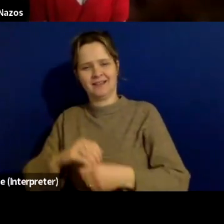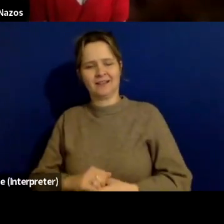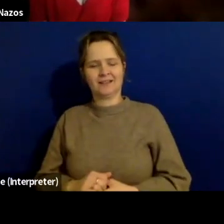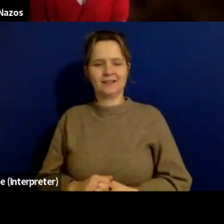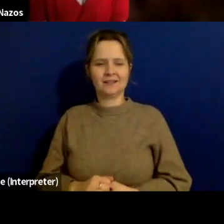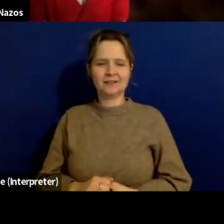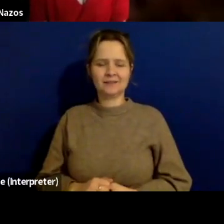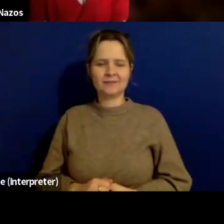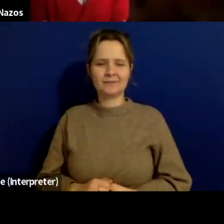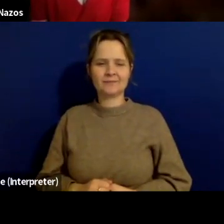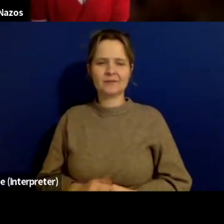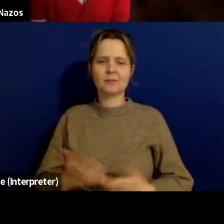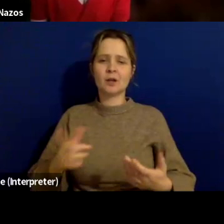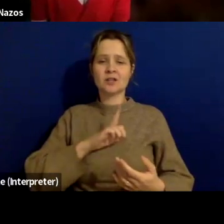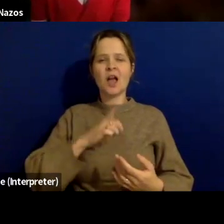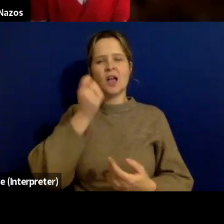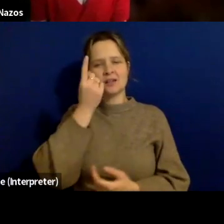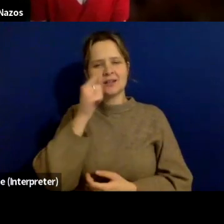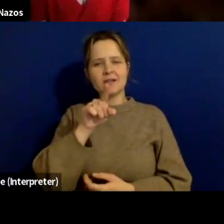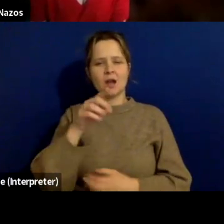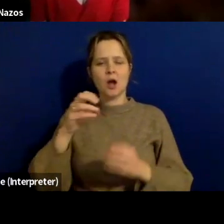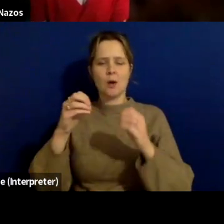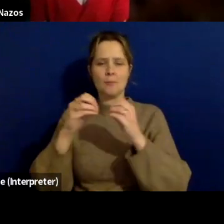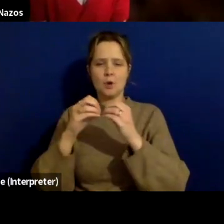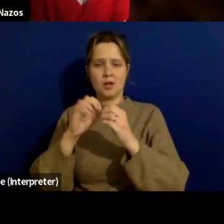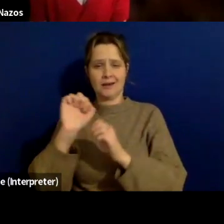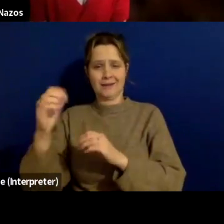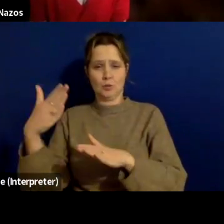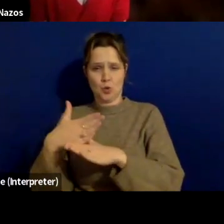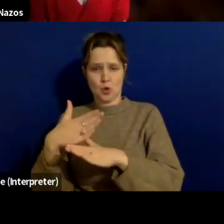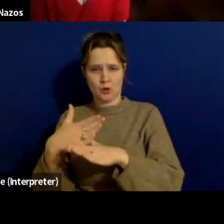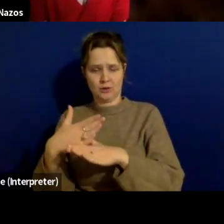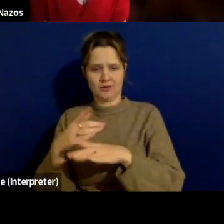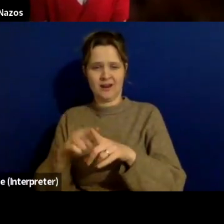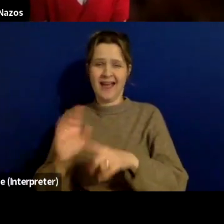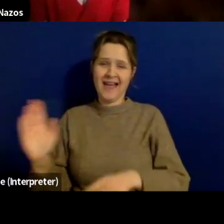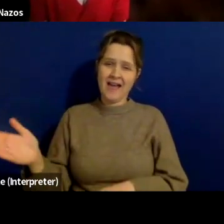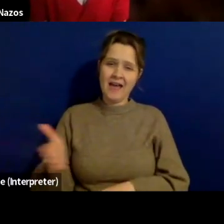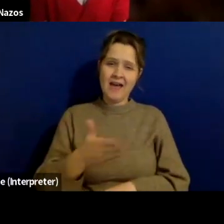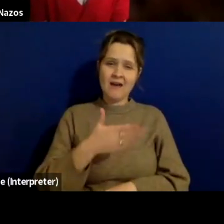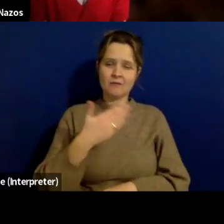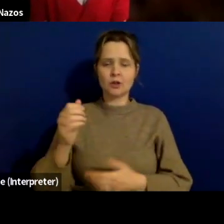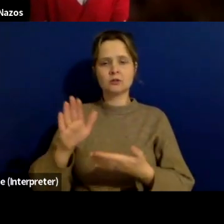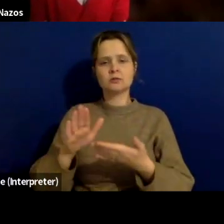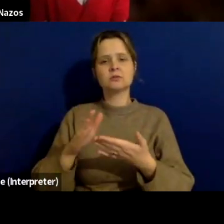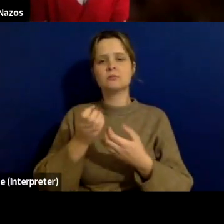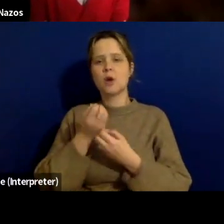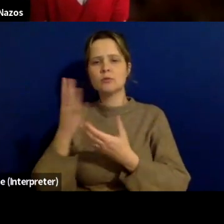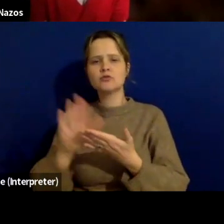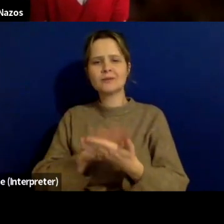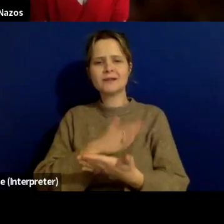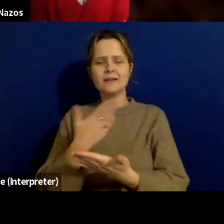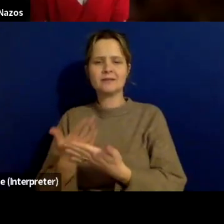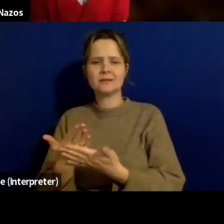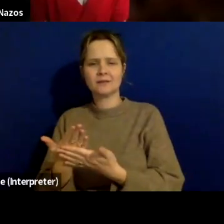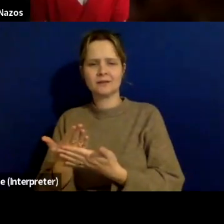that Brian's work and everyone's, I mean, who translates the poets of another,